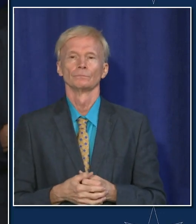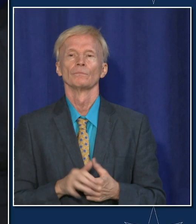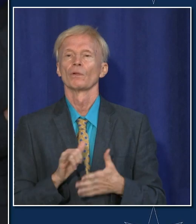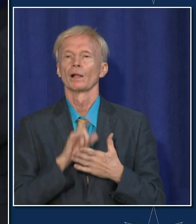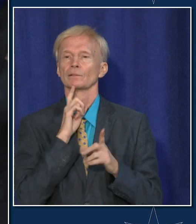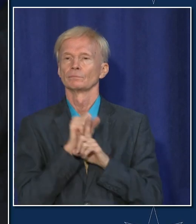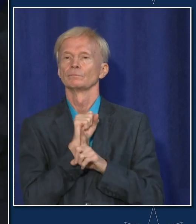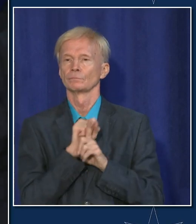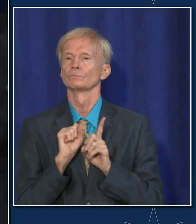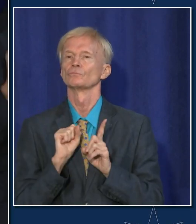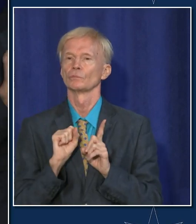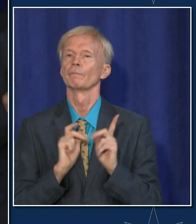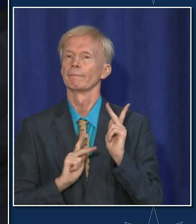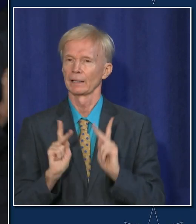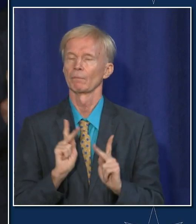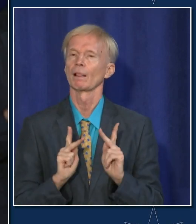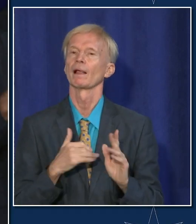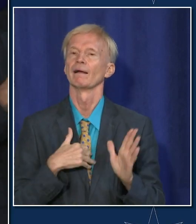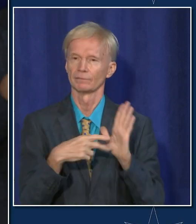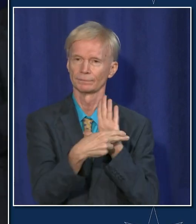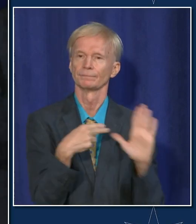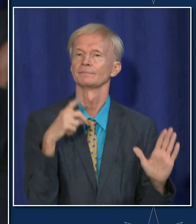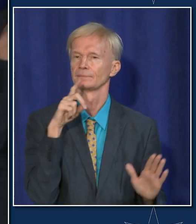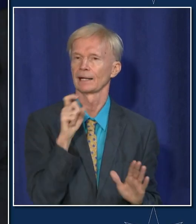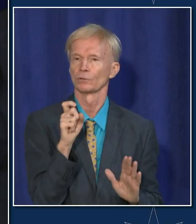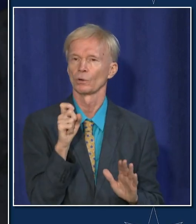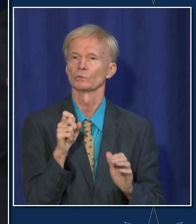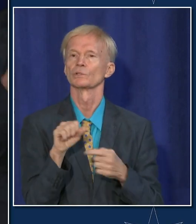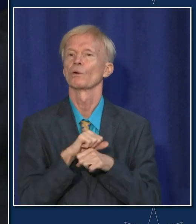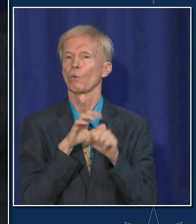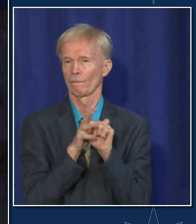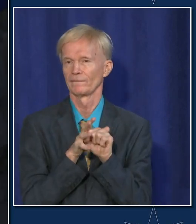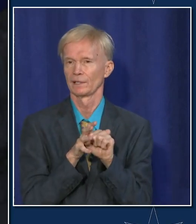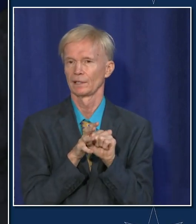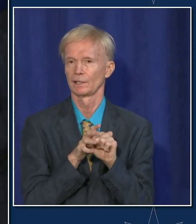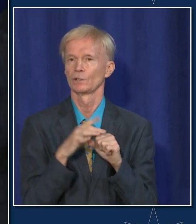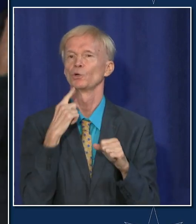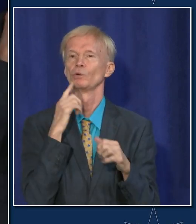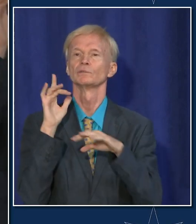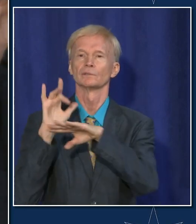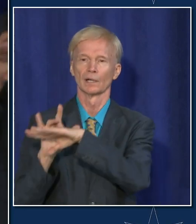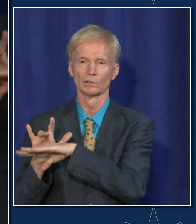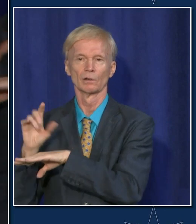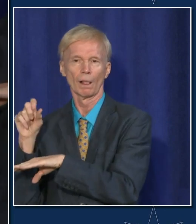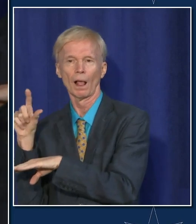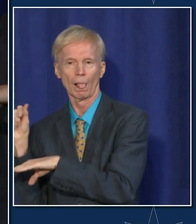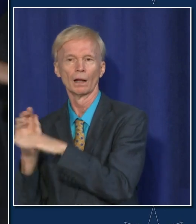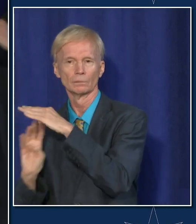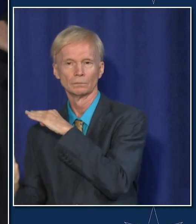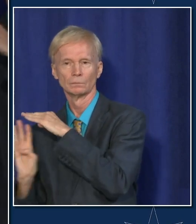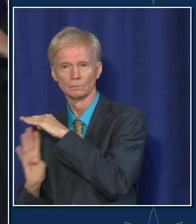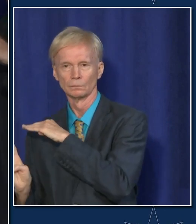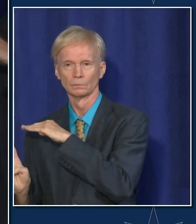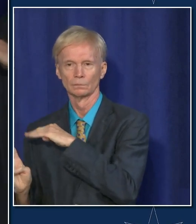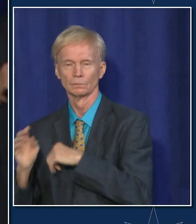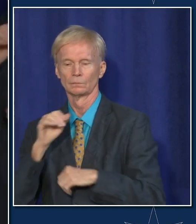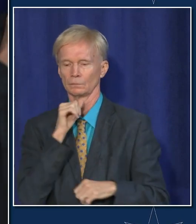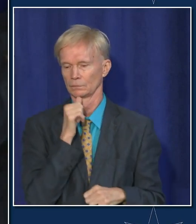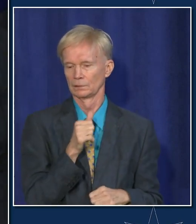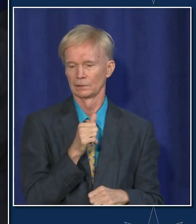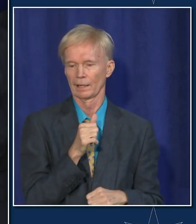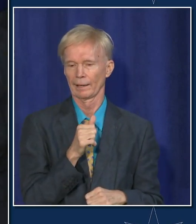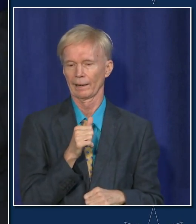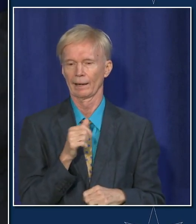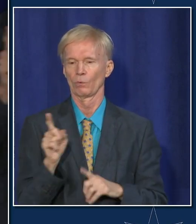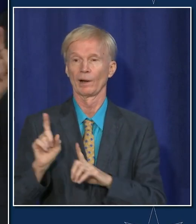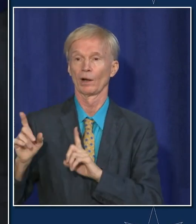cases. Those are people who were diagnosed with COVID, who were at Lollapalooza. We're not 100% that they were necessarily that's